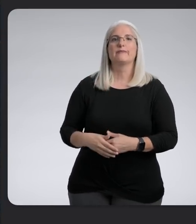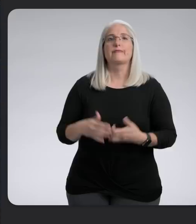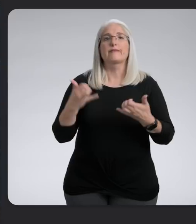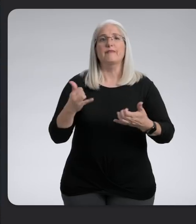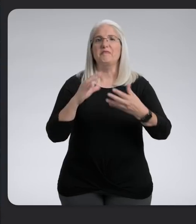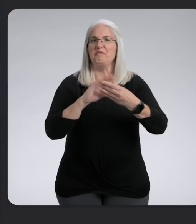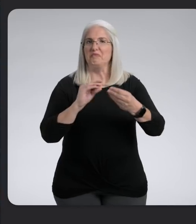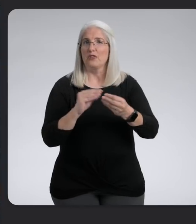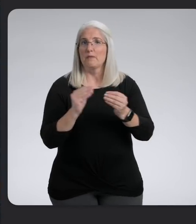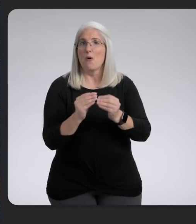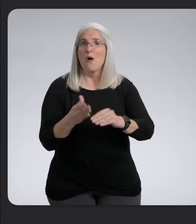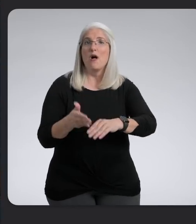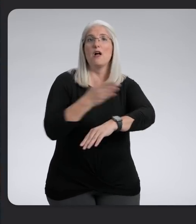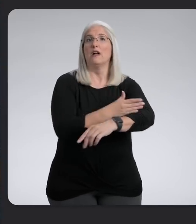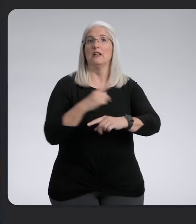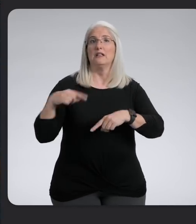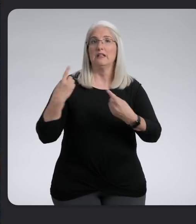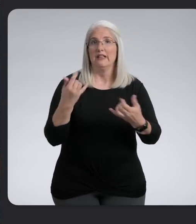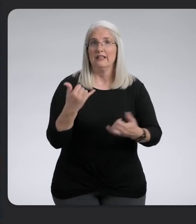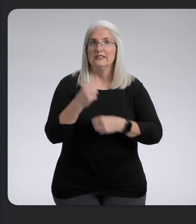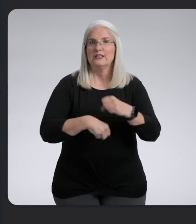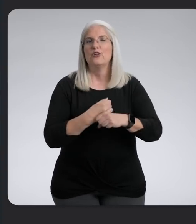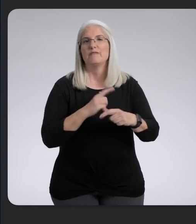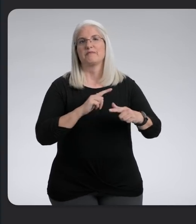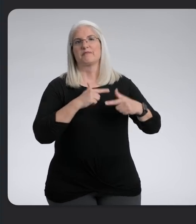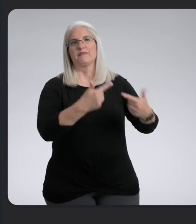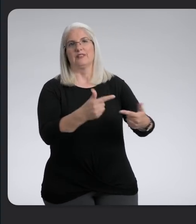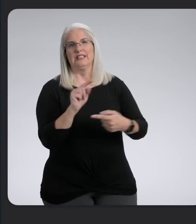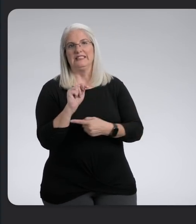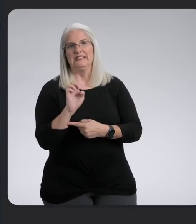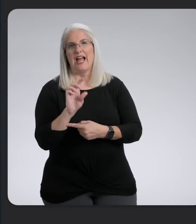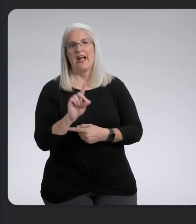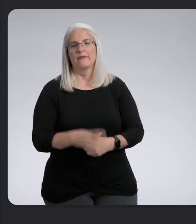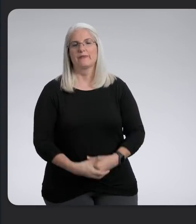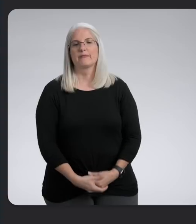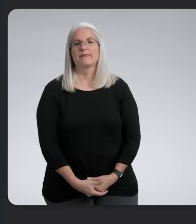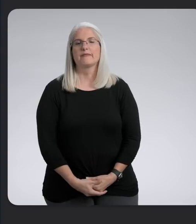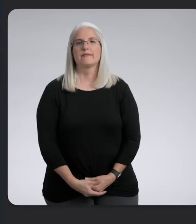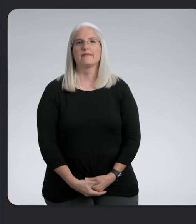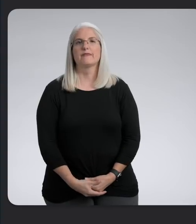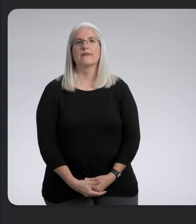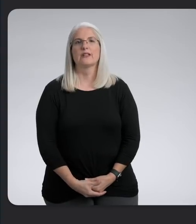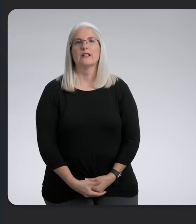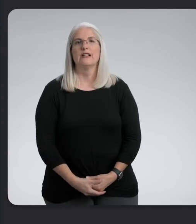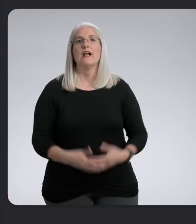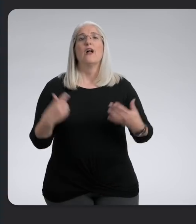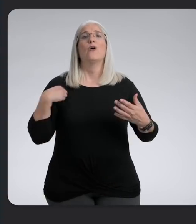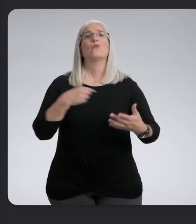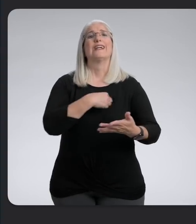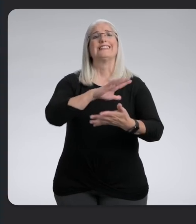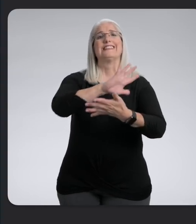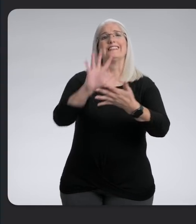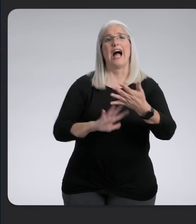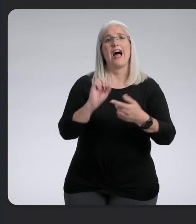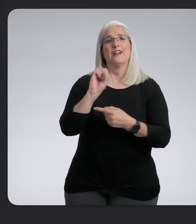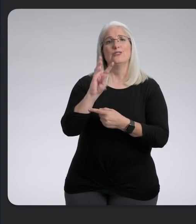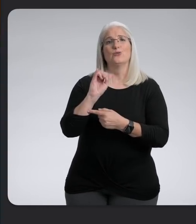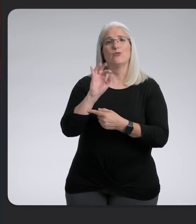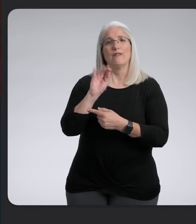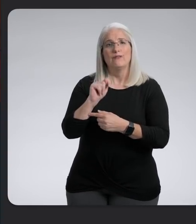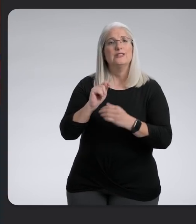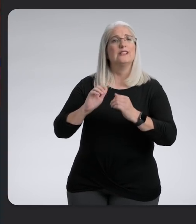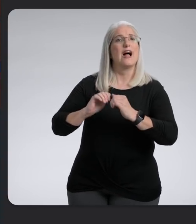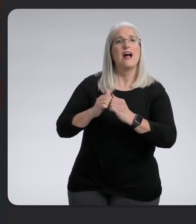year, here's Ted. Thanks, Susan. We designed Swift to make it easy to create great